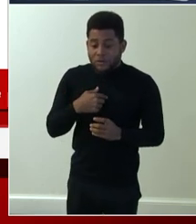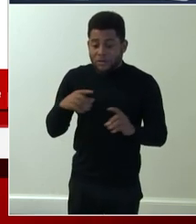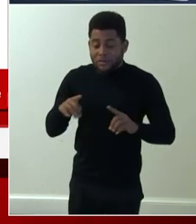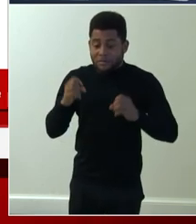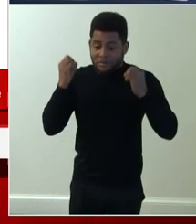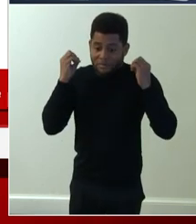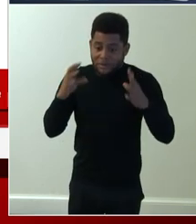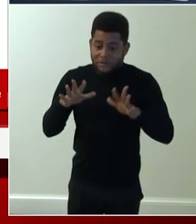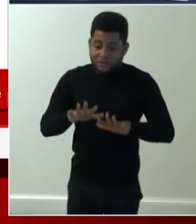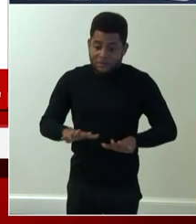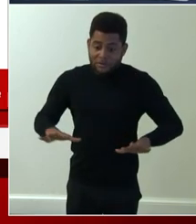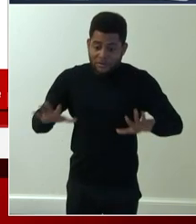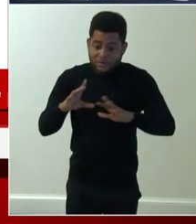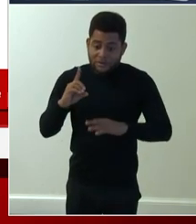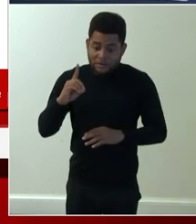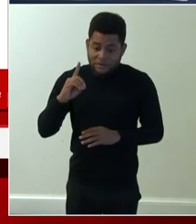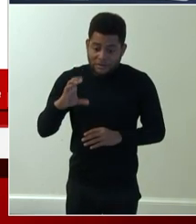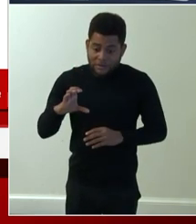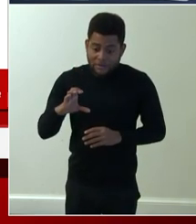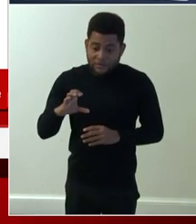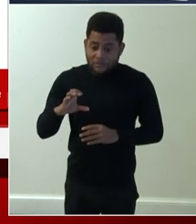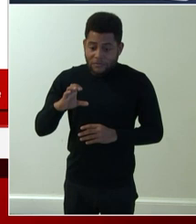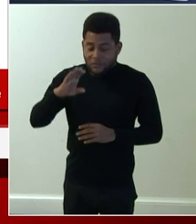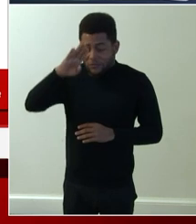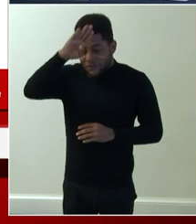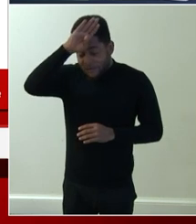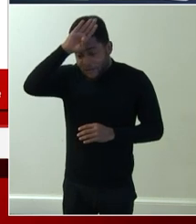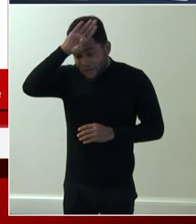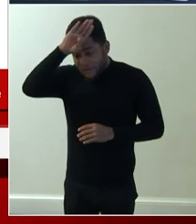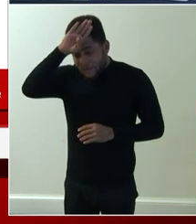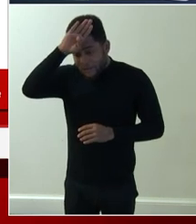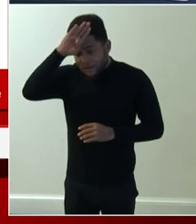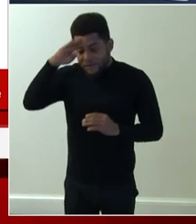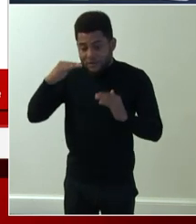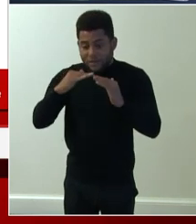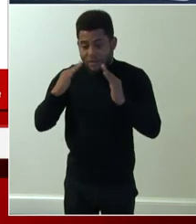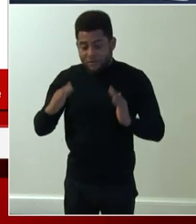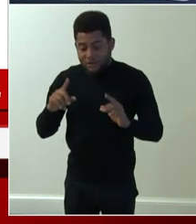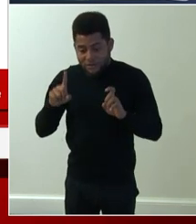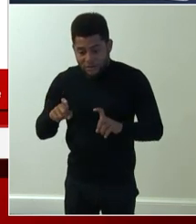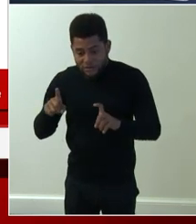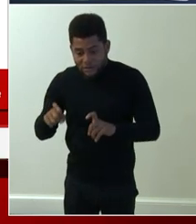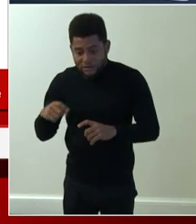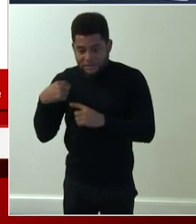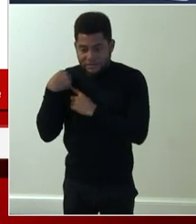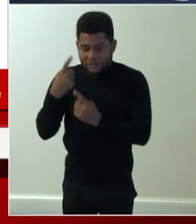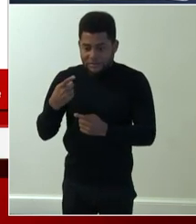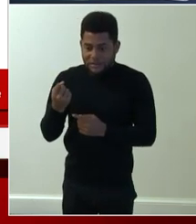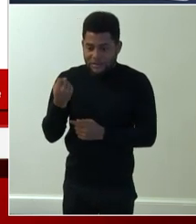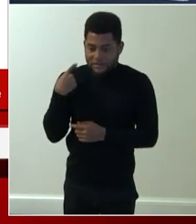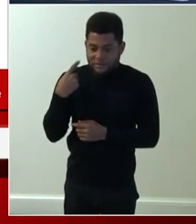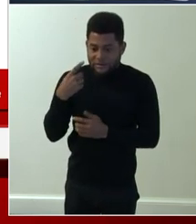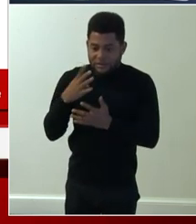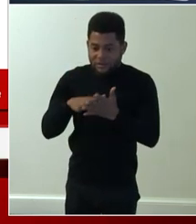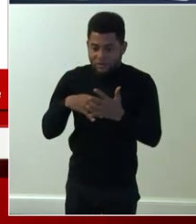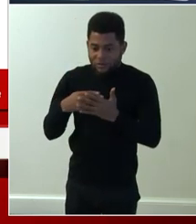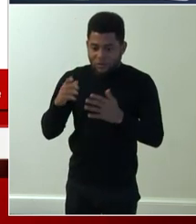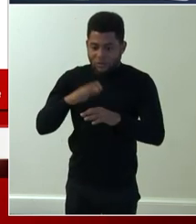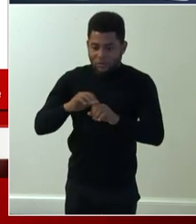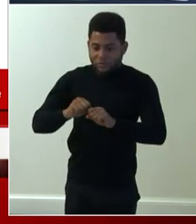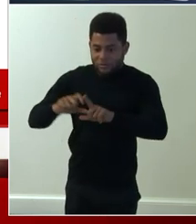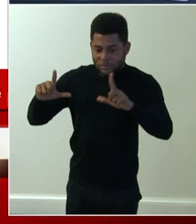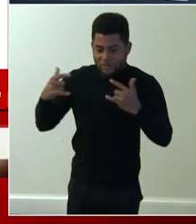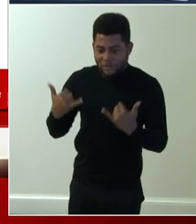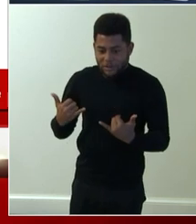community, most notably our Firehouse testing program that we've been operating since last year. The schedule is up on the screen. We also have a number